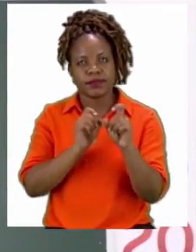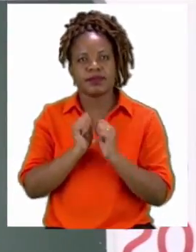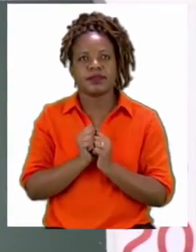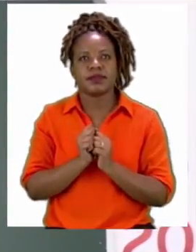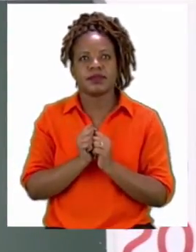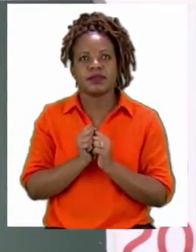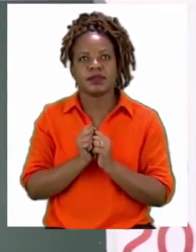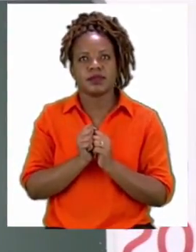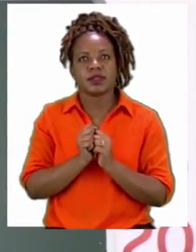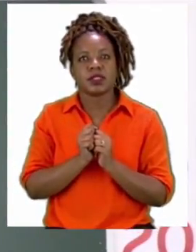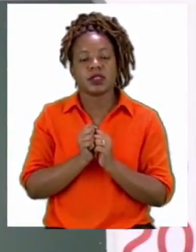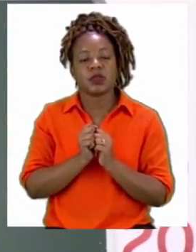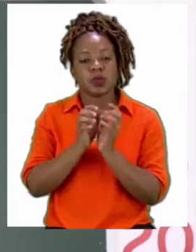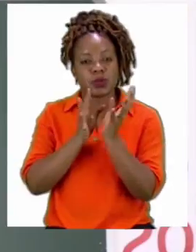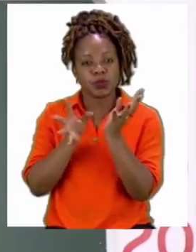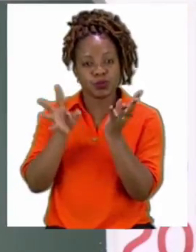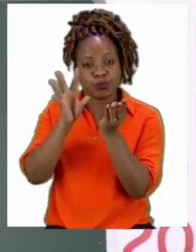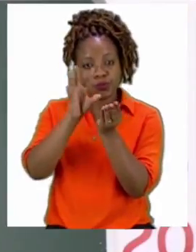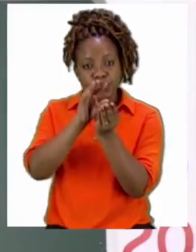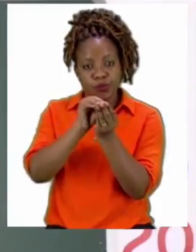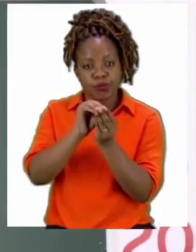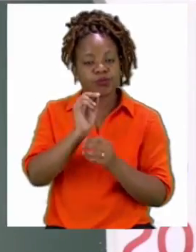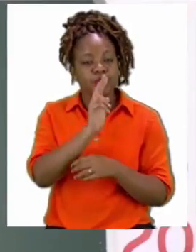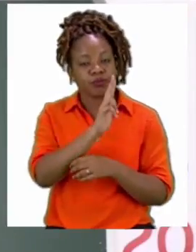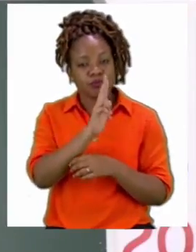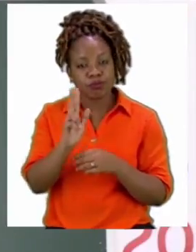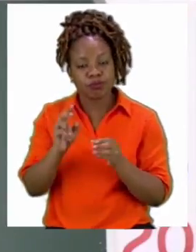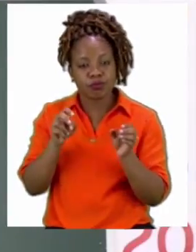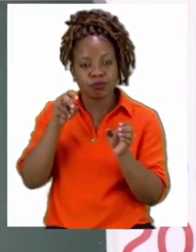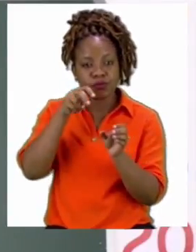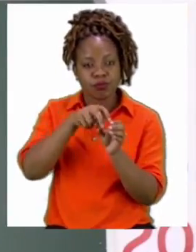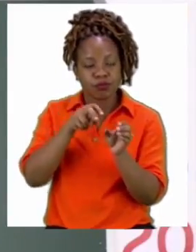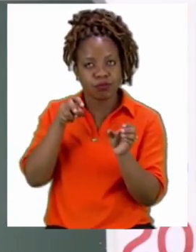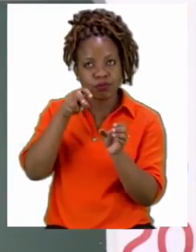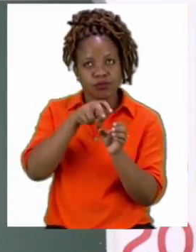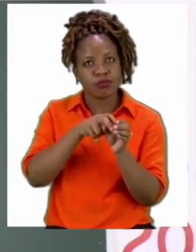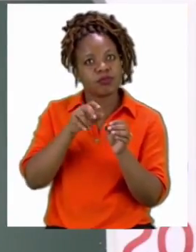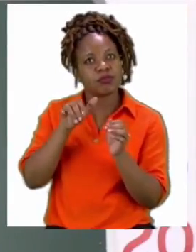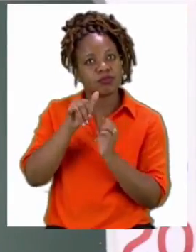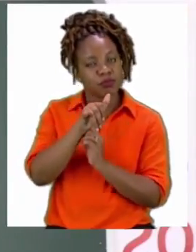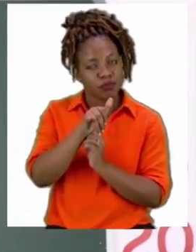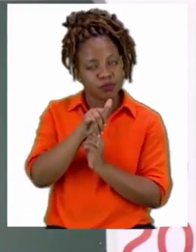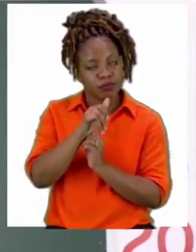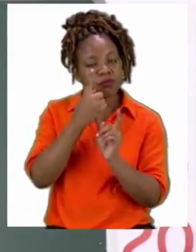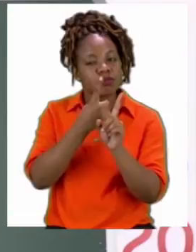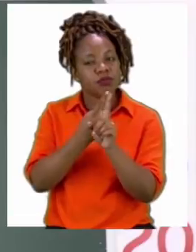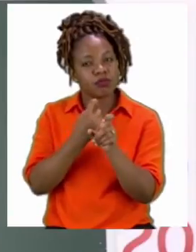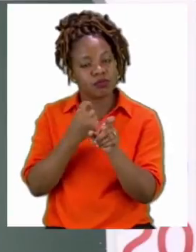the total of people that boarded the plane from Oranjemund